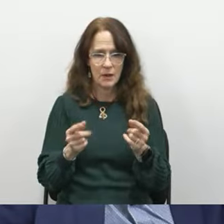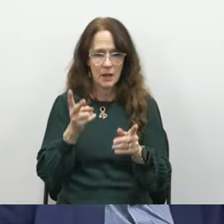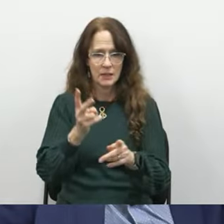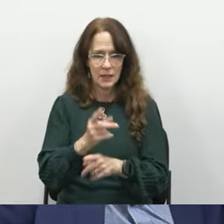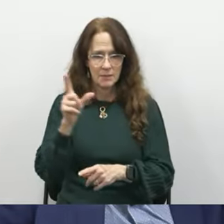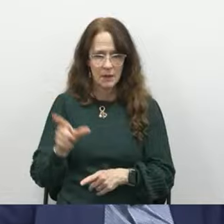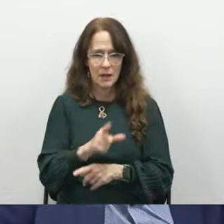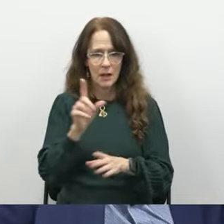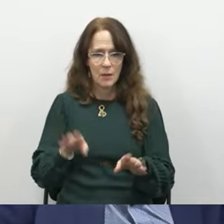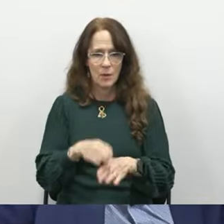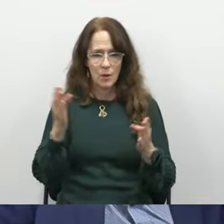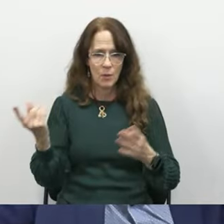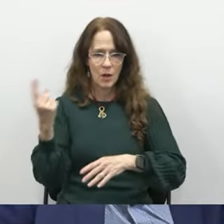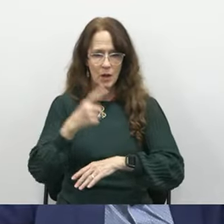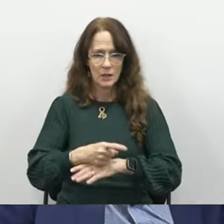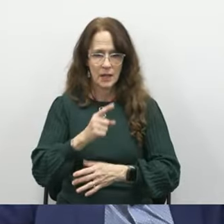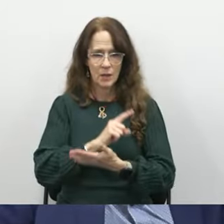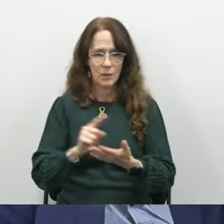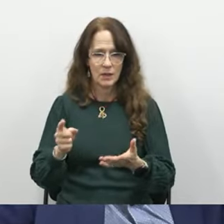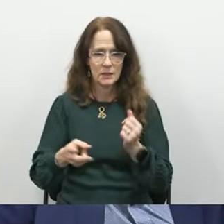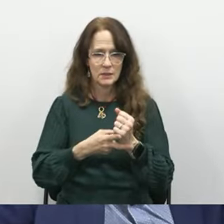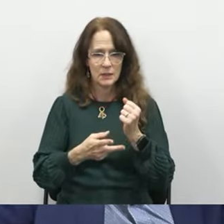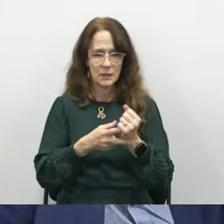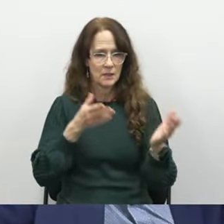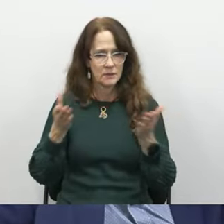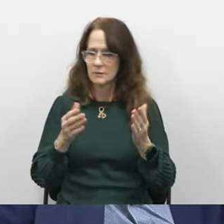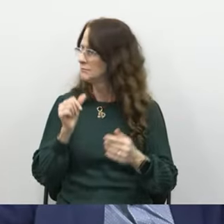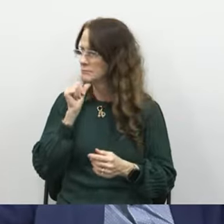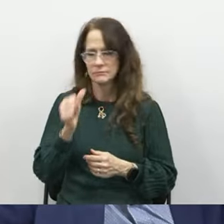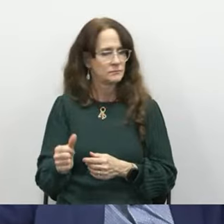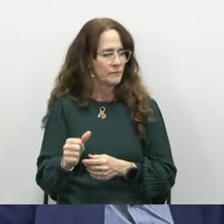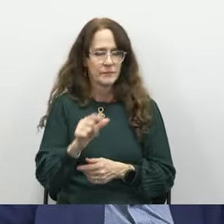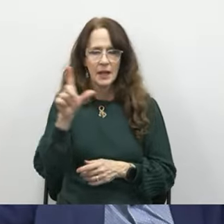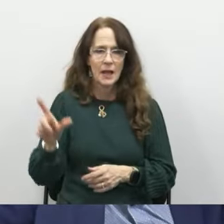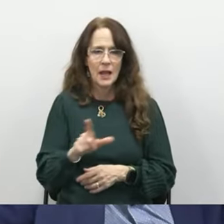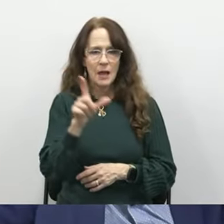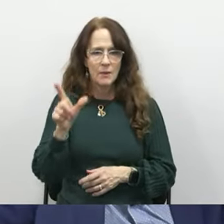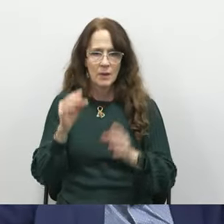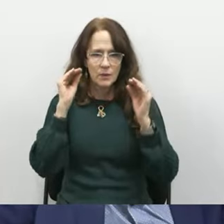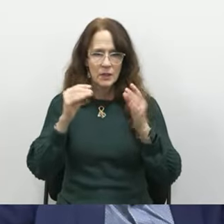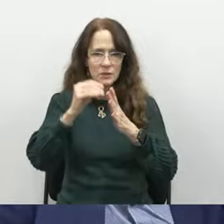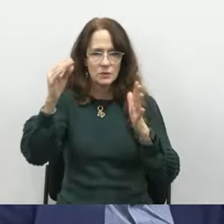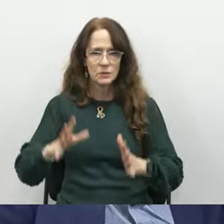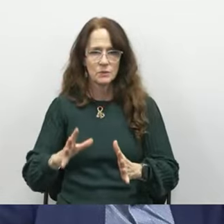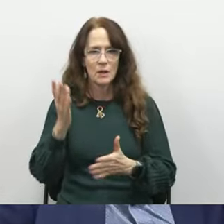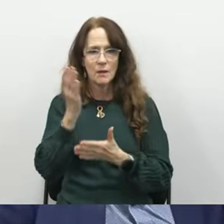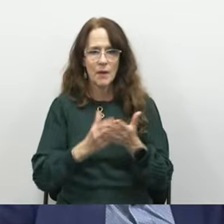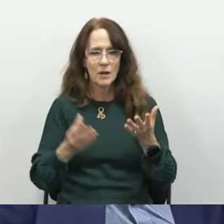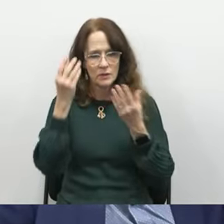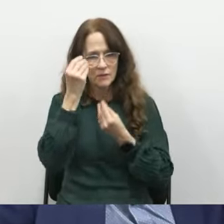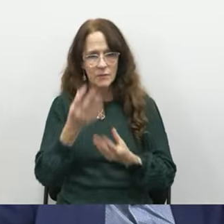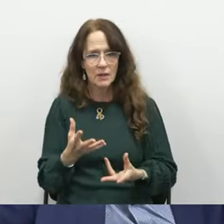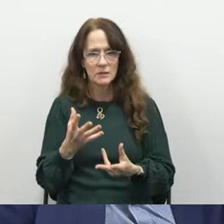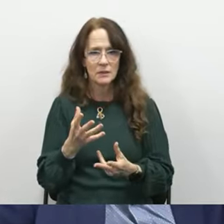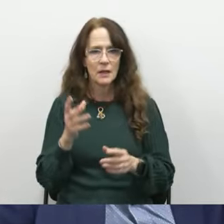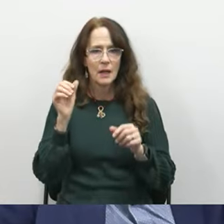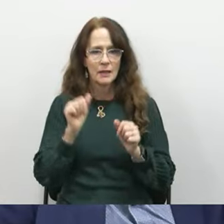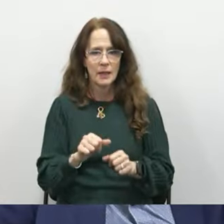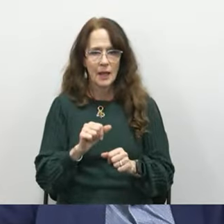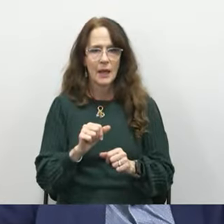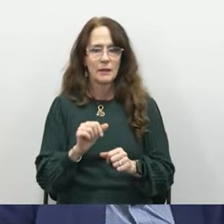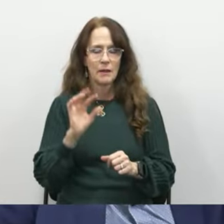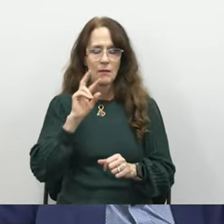open 1 day a week preserves services. It does not. In libraries, we teach students that partial information can be just